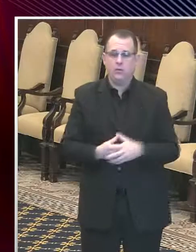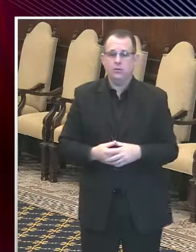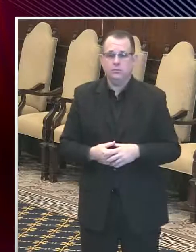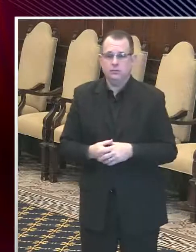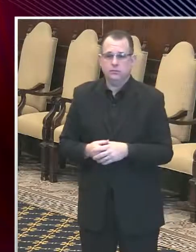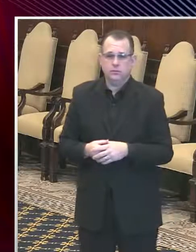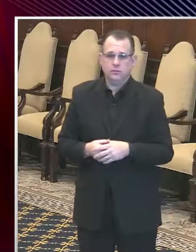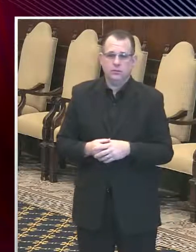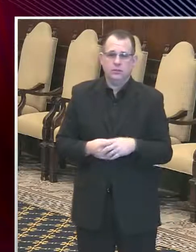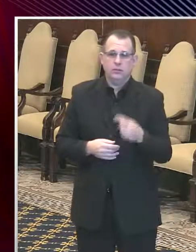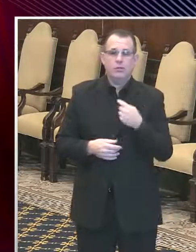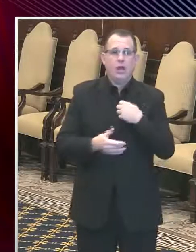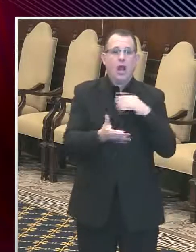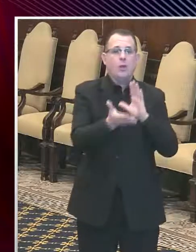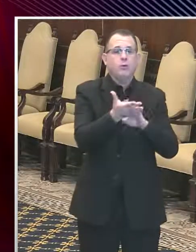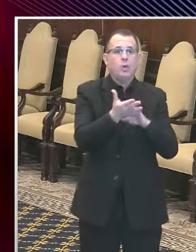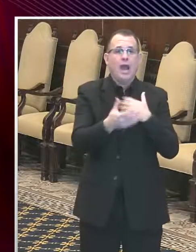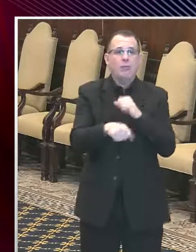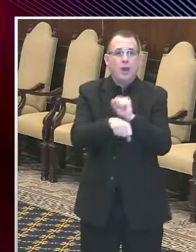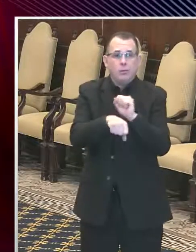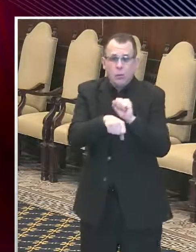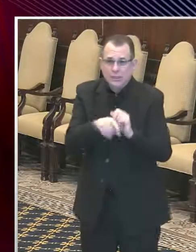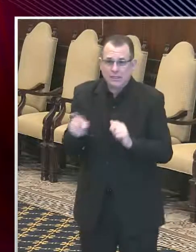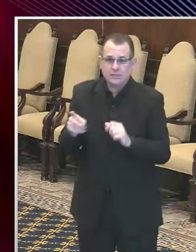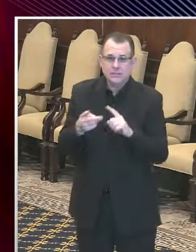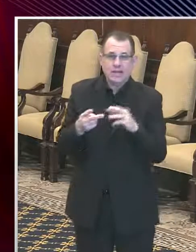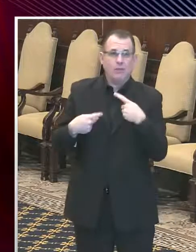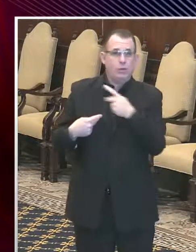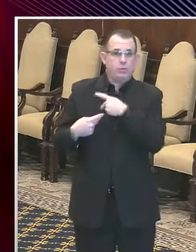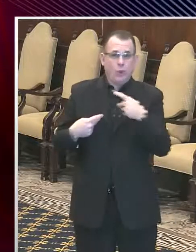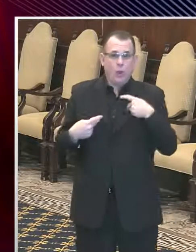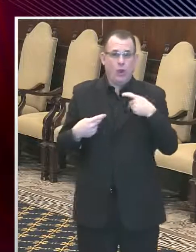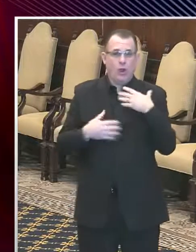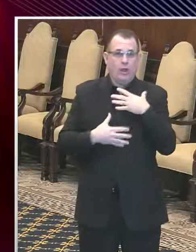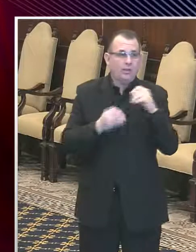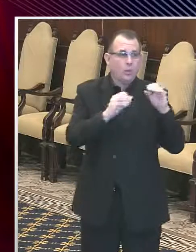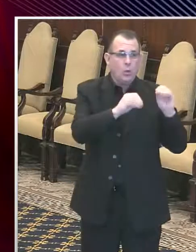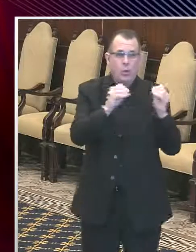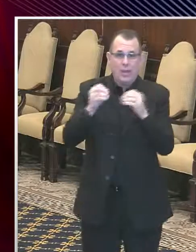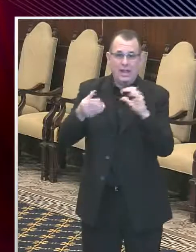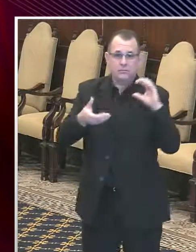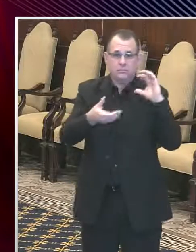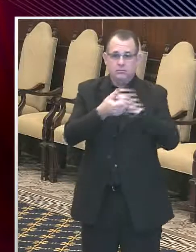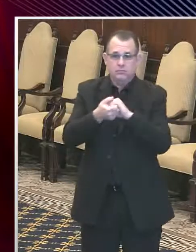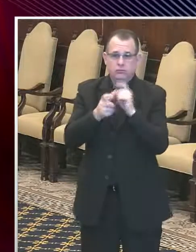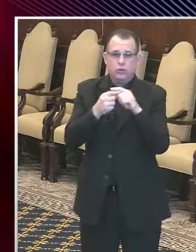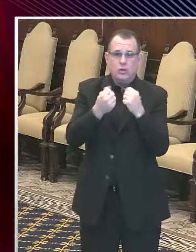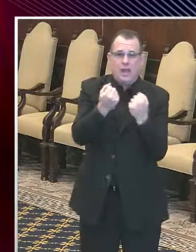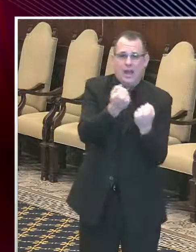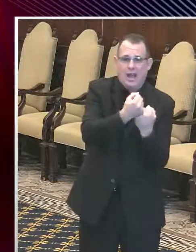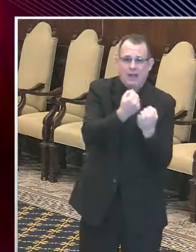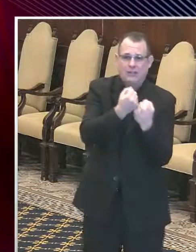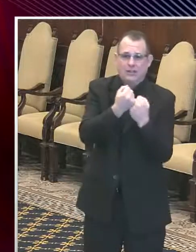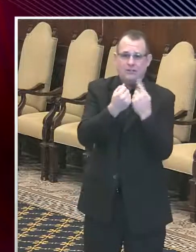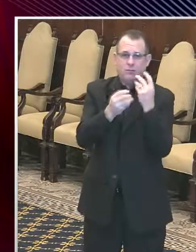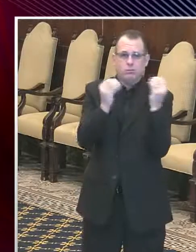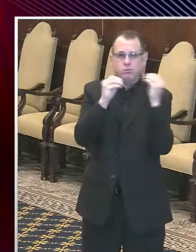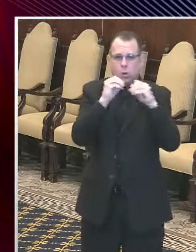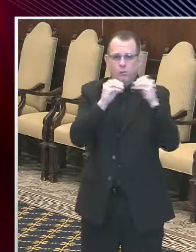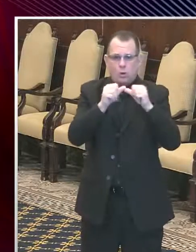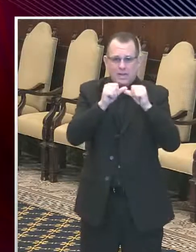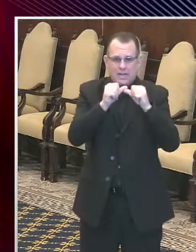We applaud our employees and partner organizations that continue to advocate for a healthier and more sustainable planet.